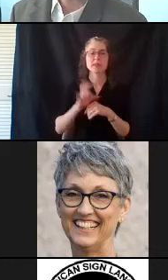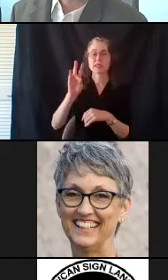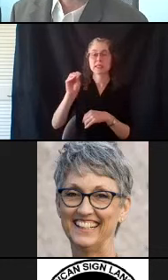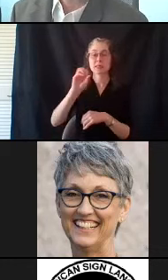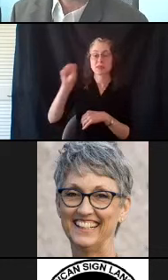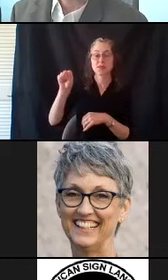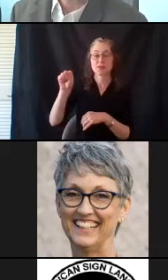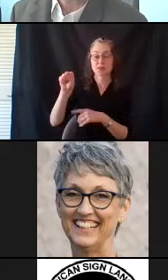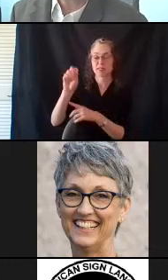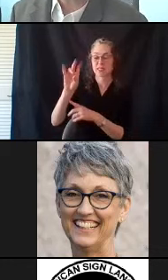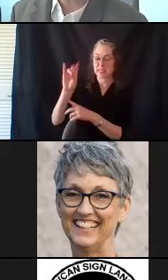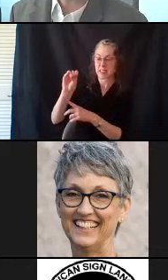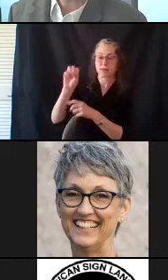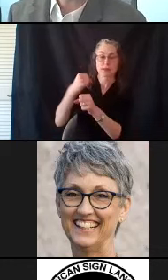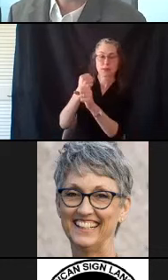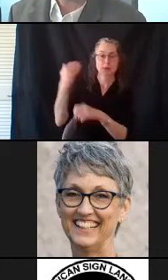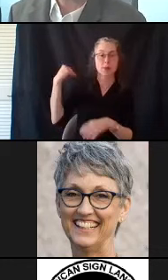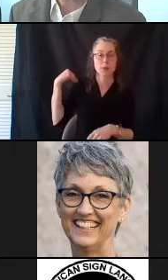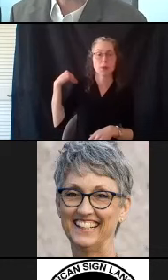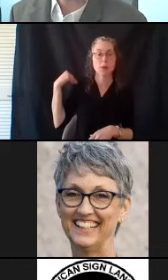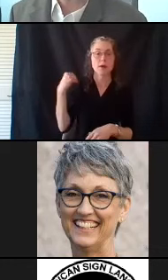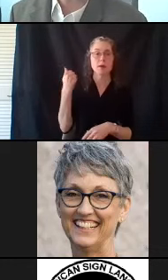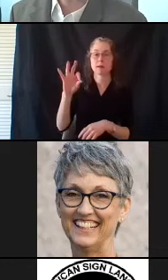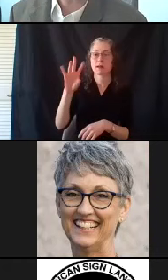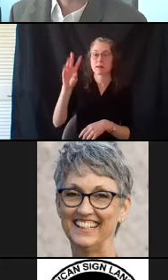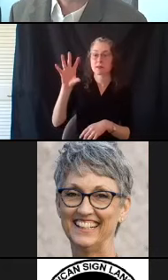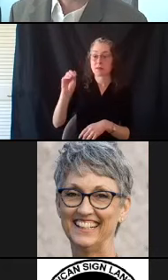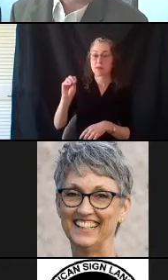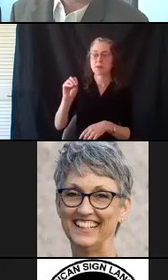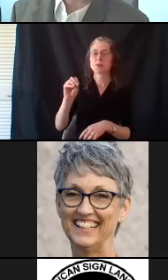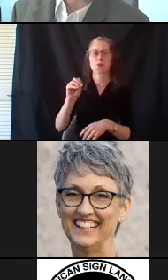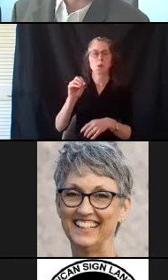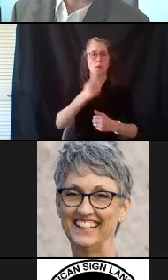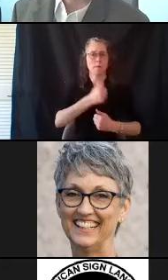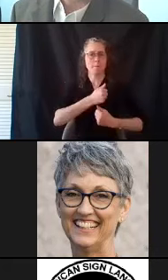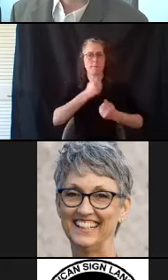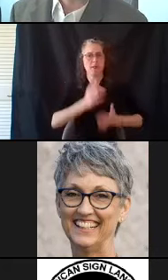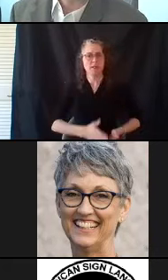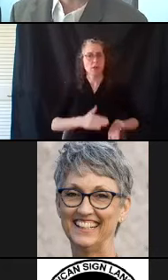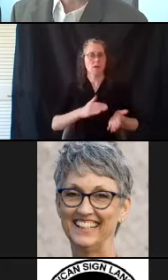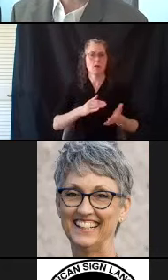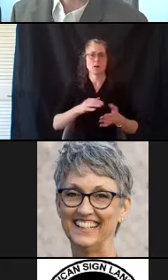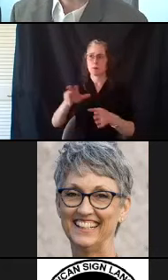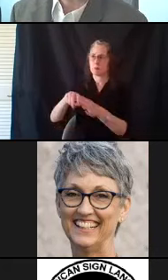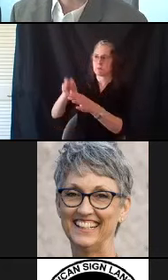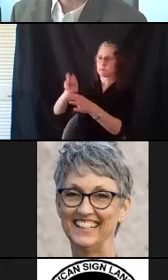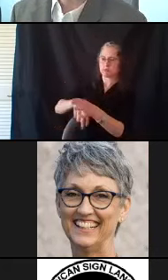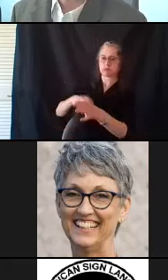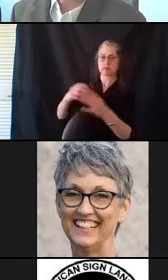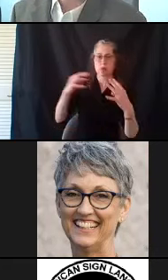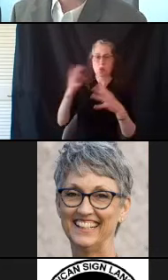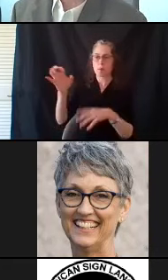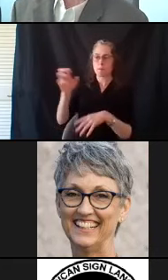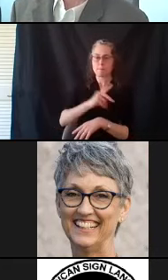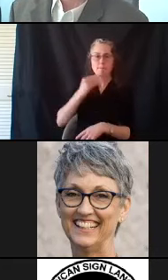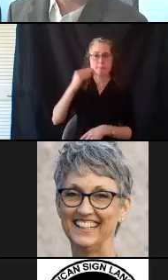increased to meet the needs of the veterans who were coming home from war. And by 2030, which is